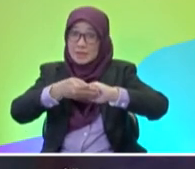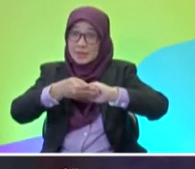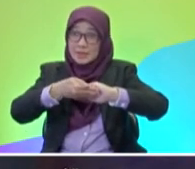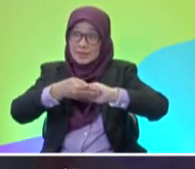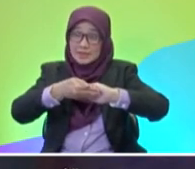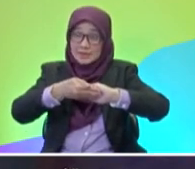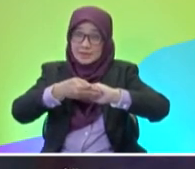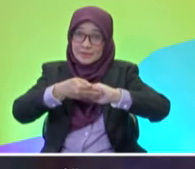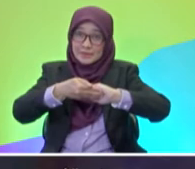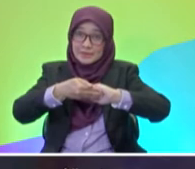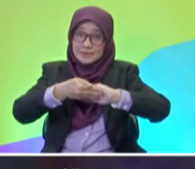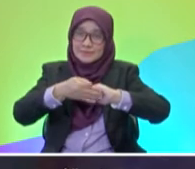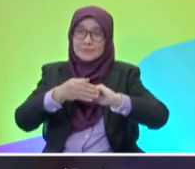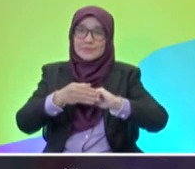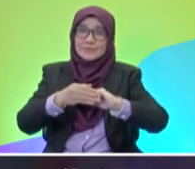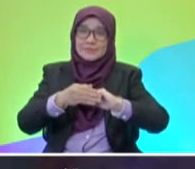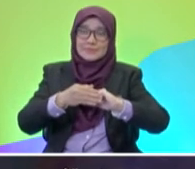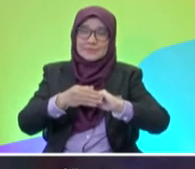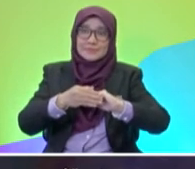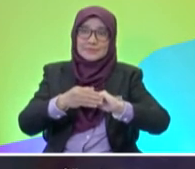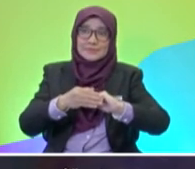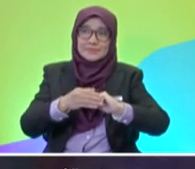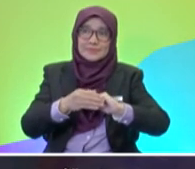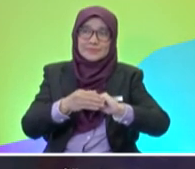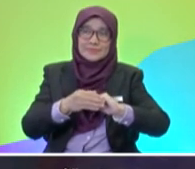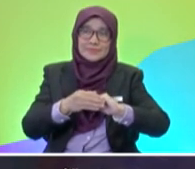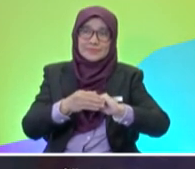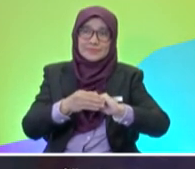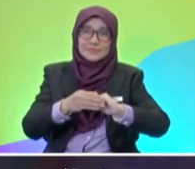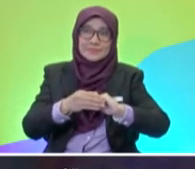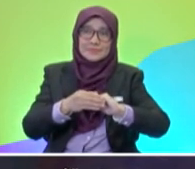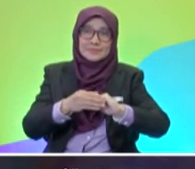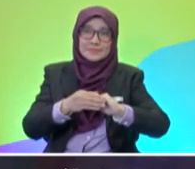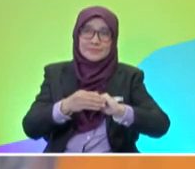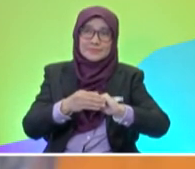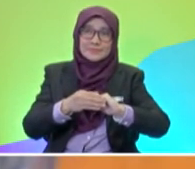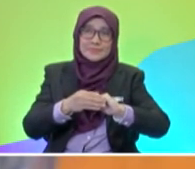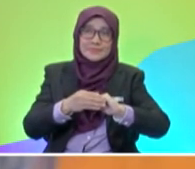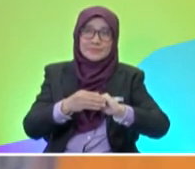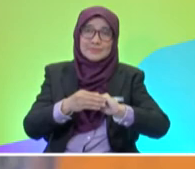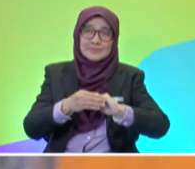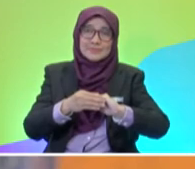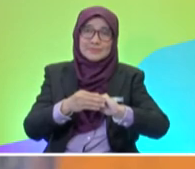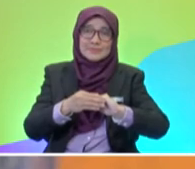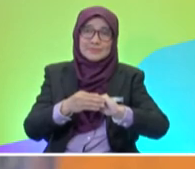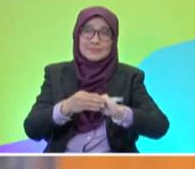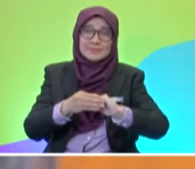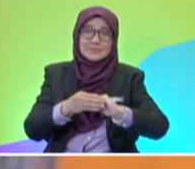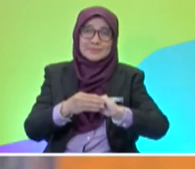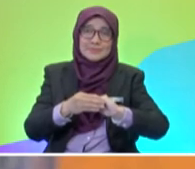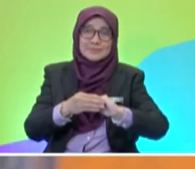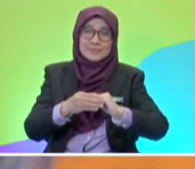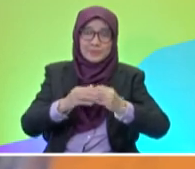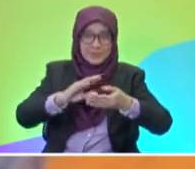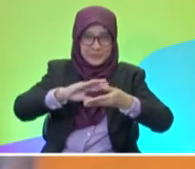And I will the part that you have put the gum to the white paper, and